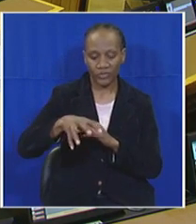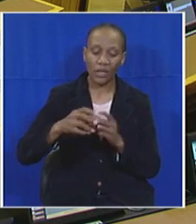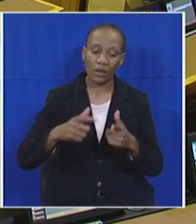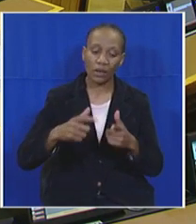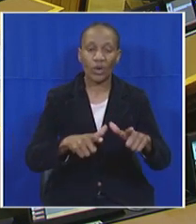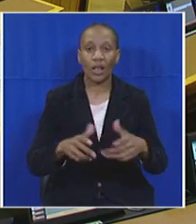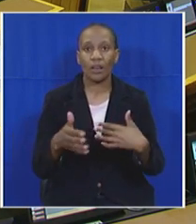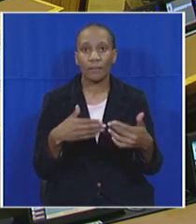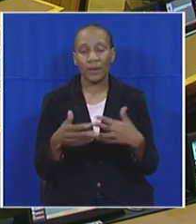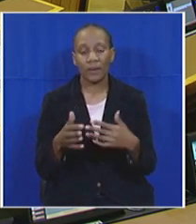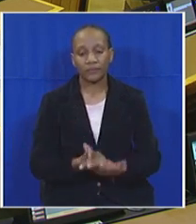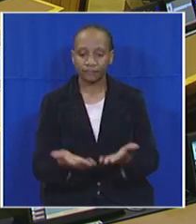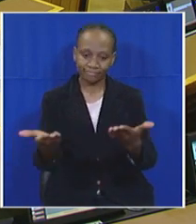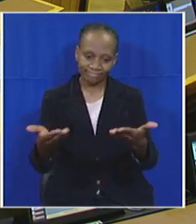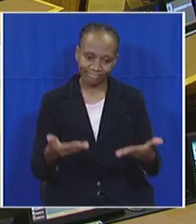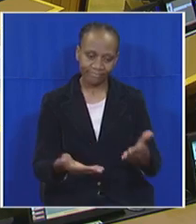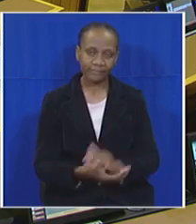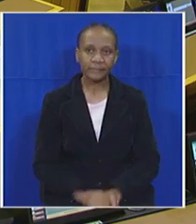affairs, Umnumzanel.